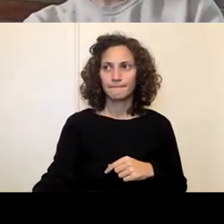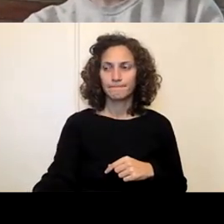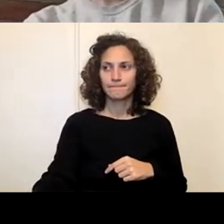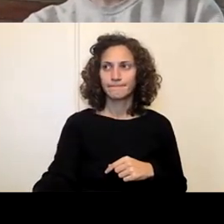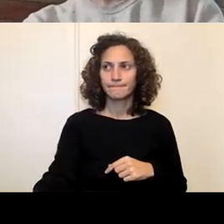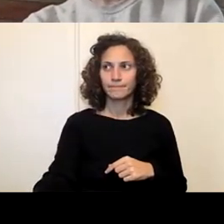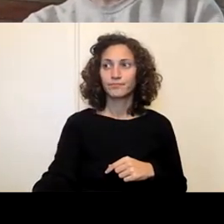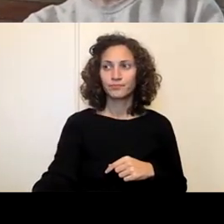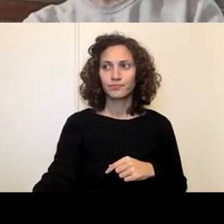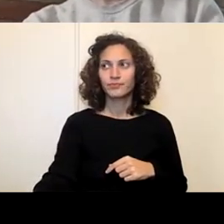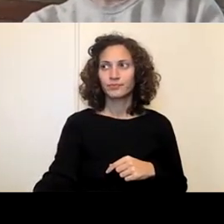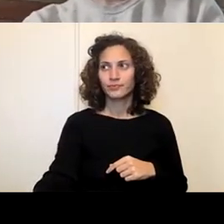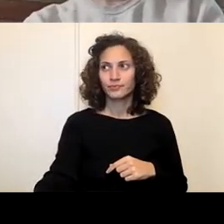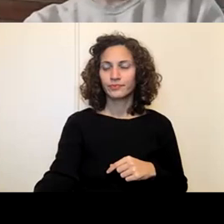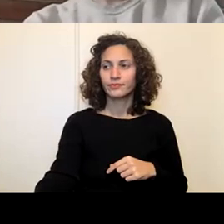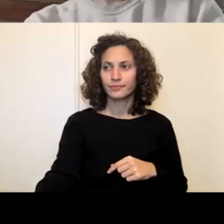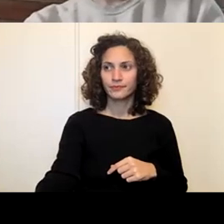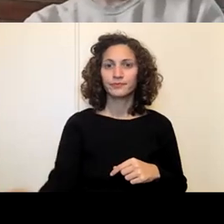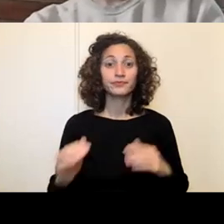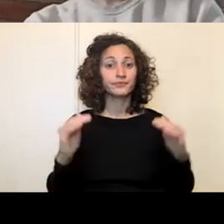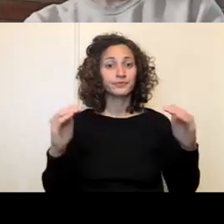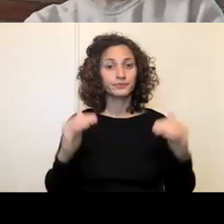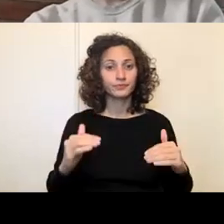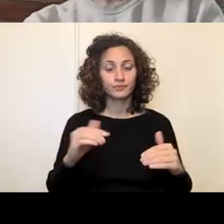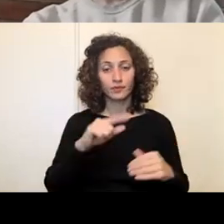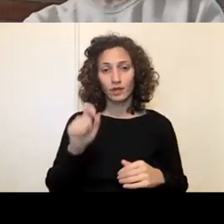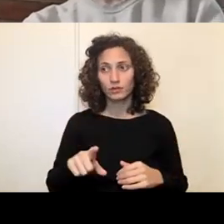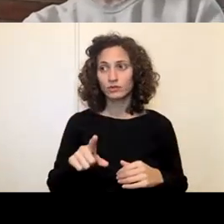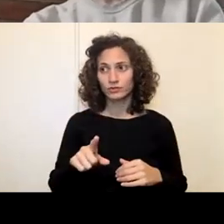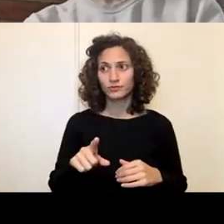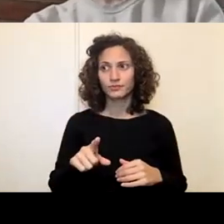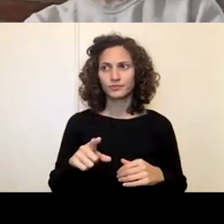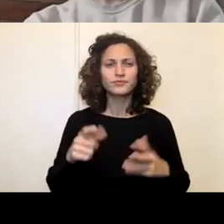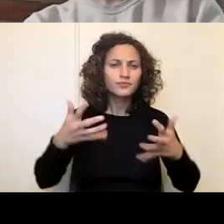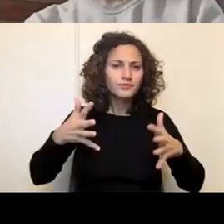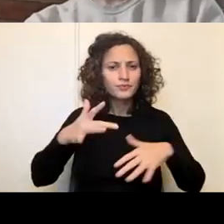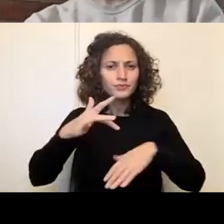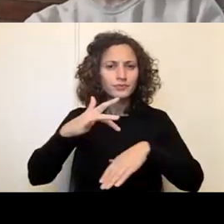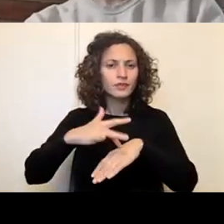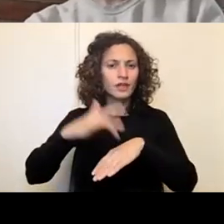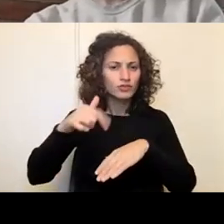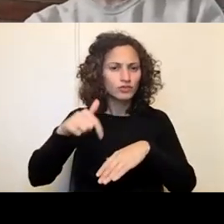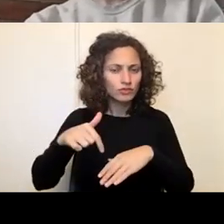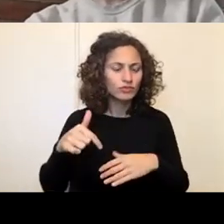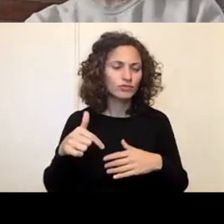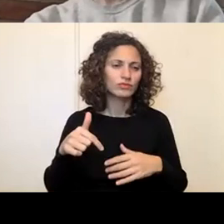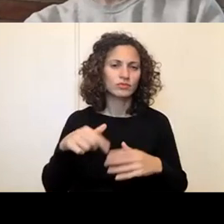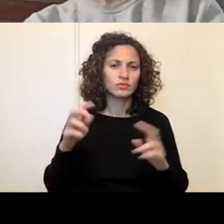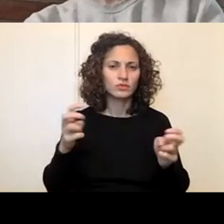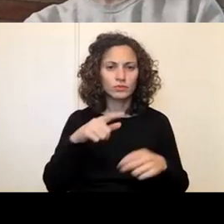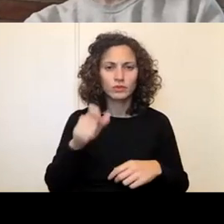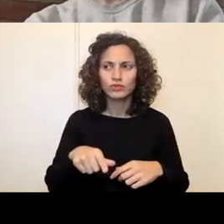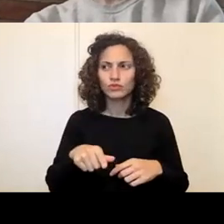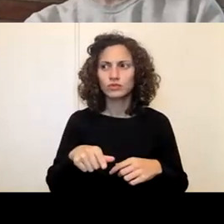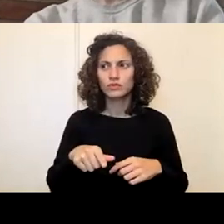Moving on to the next question, we've kind of talked about, we've kind of like hinted at this